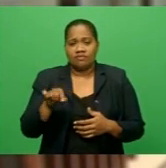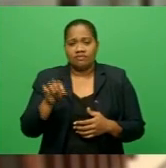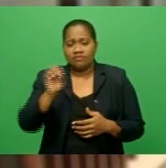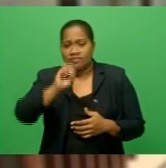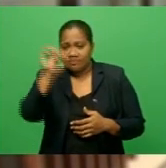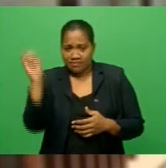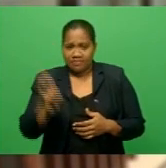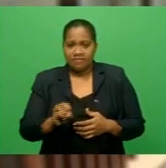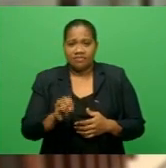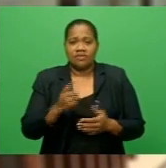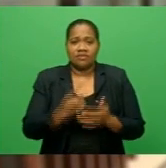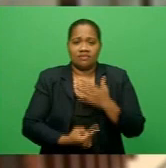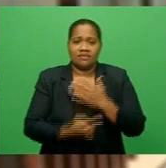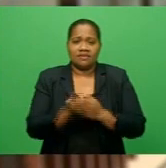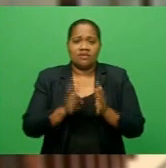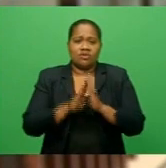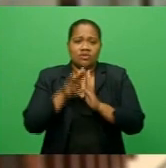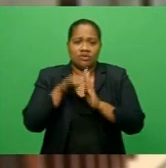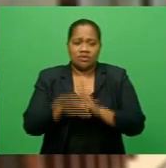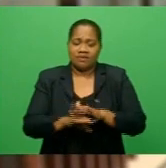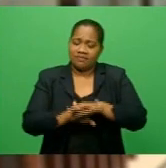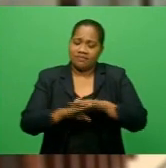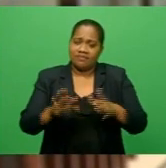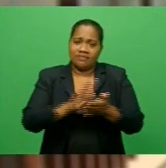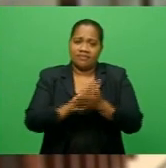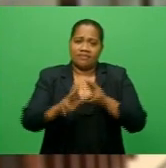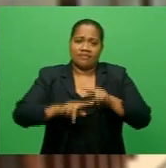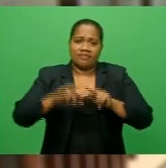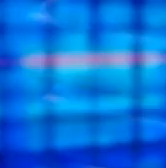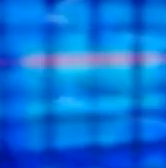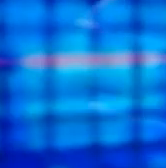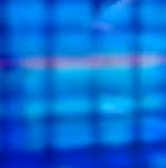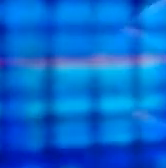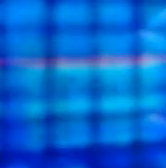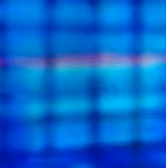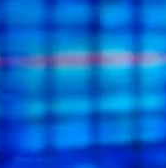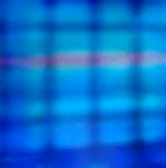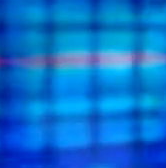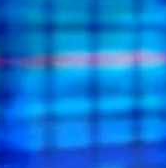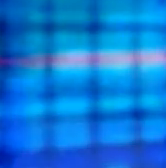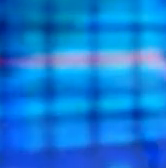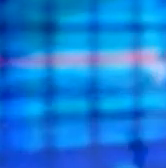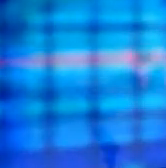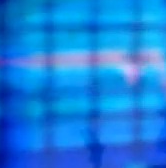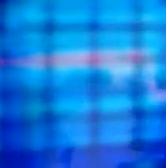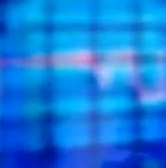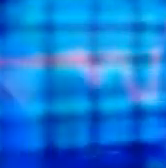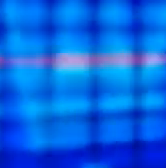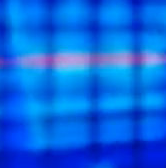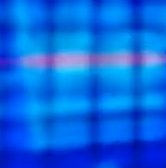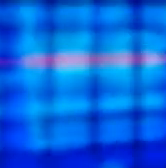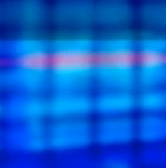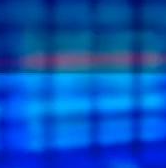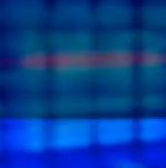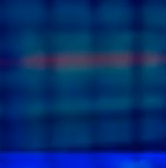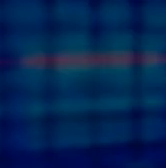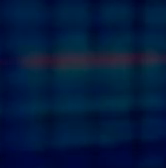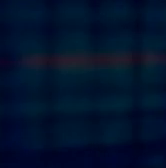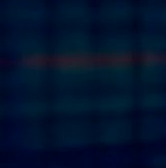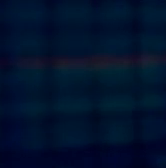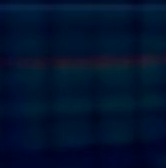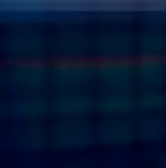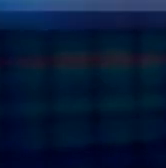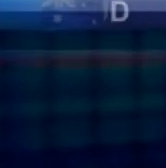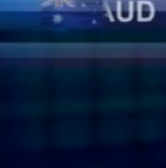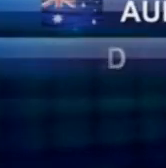than expected. And that's all from HFC Bank for now. Finaka. Here are the local exchange rates as at early this